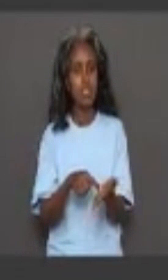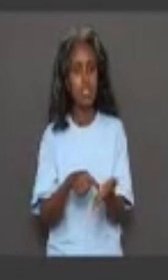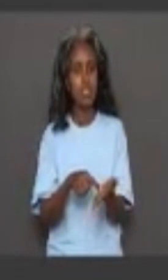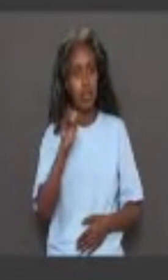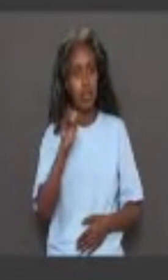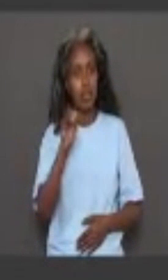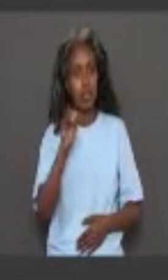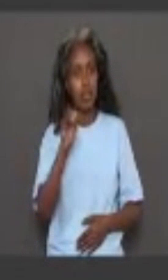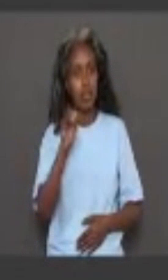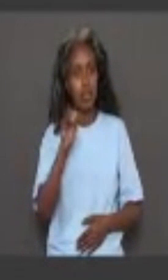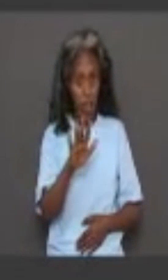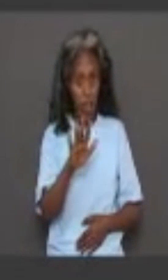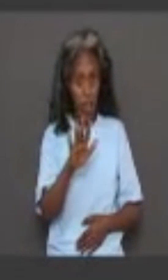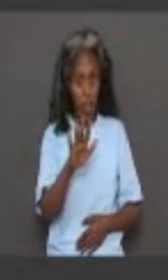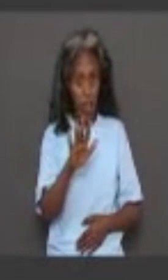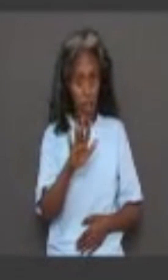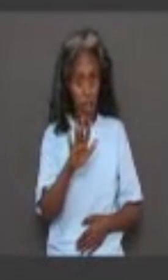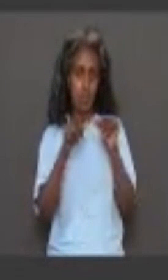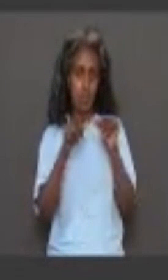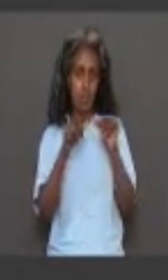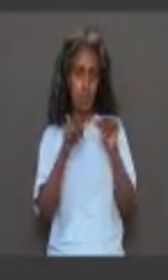5 units long.